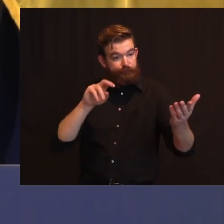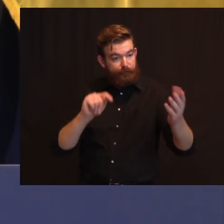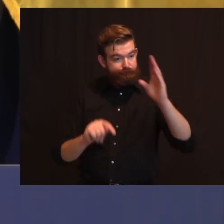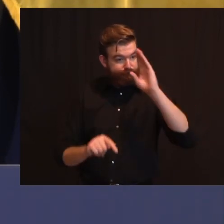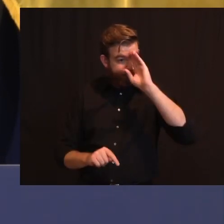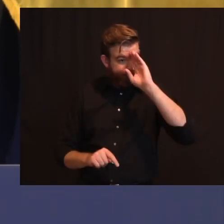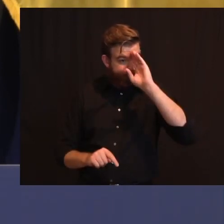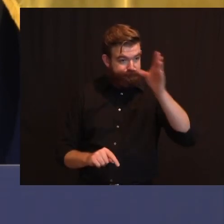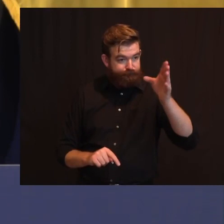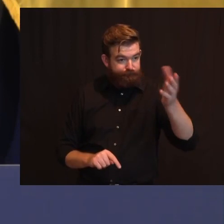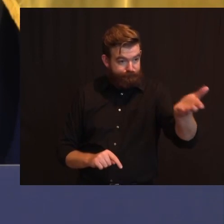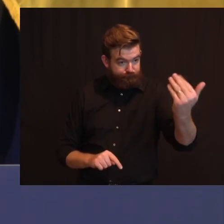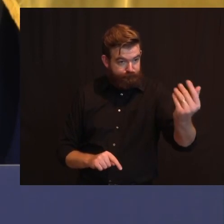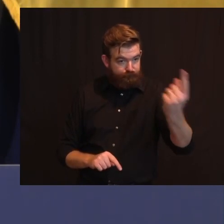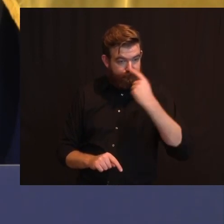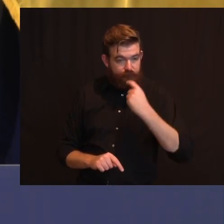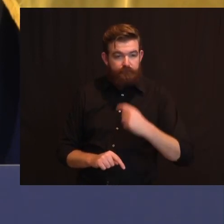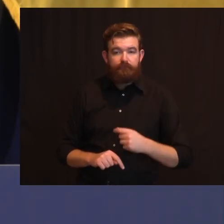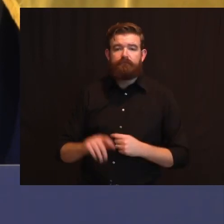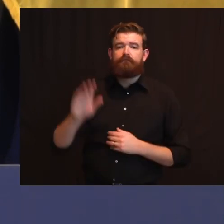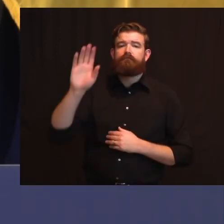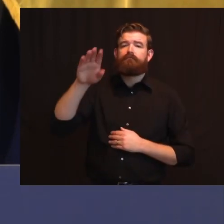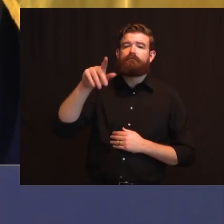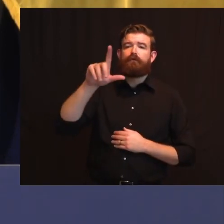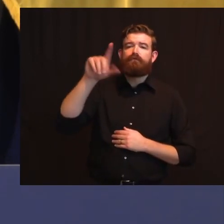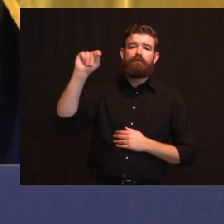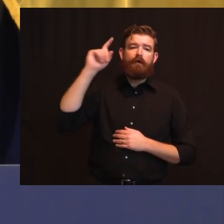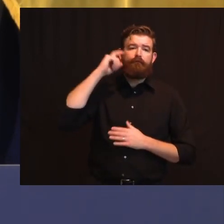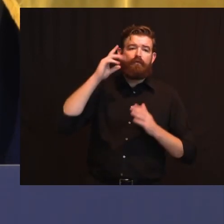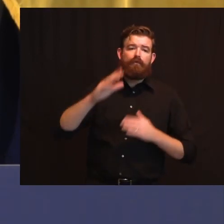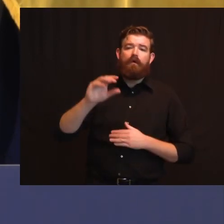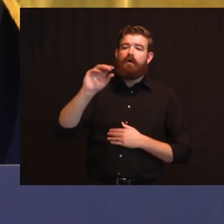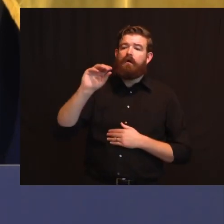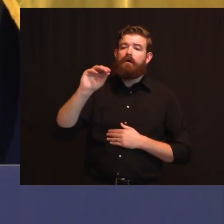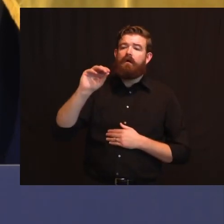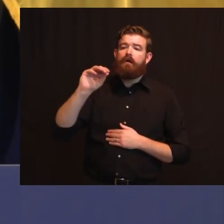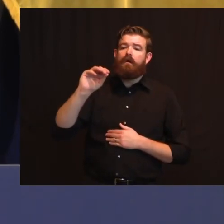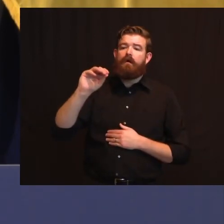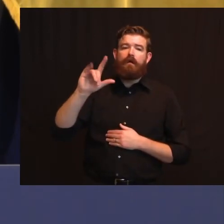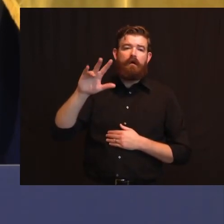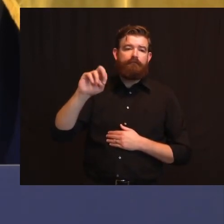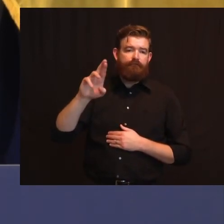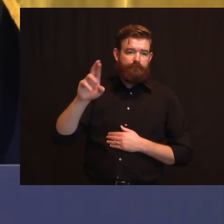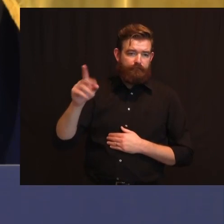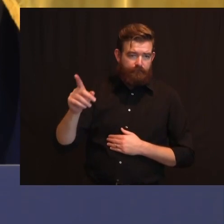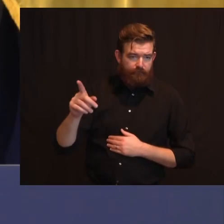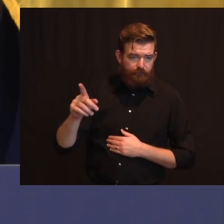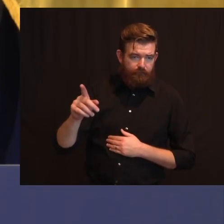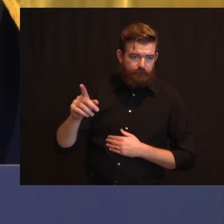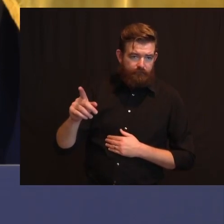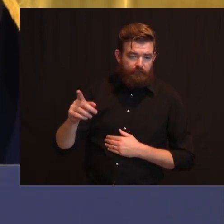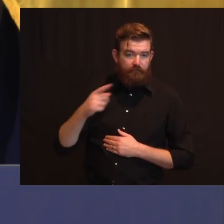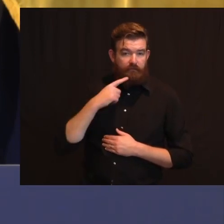Lieutenant Governor Oliver today said during a 9/11 ceremony that we will never defund the police. I know you've discussed this a little bit before, but do